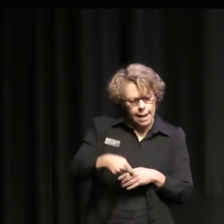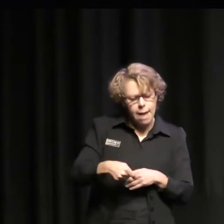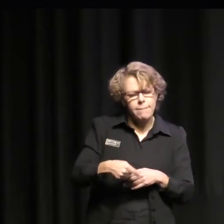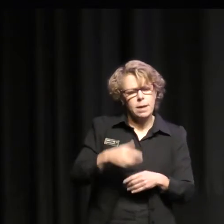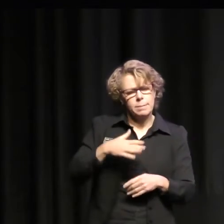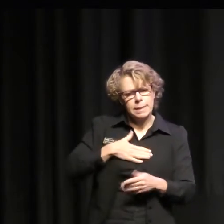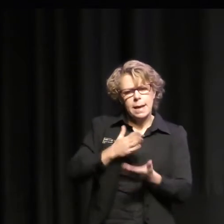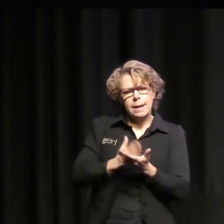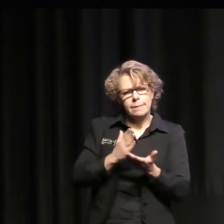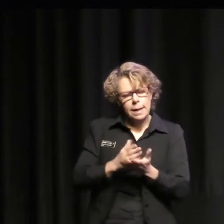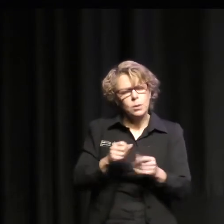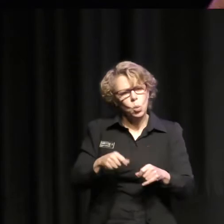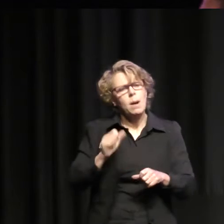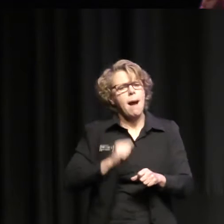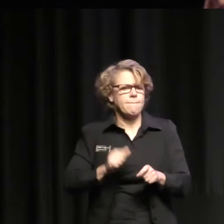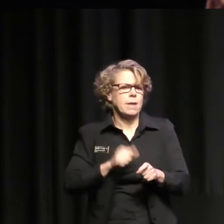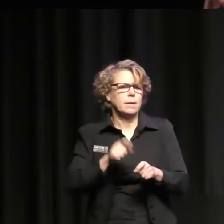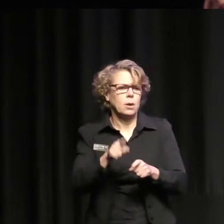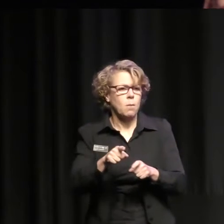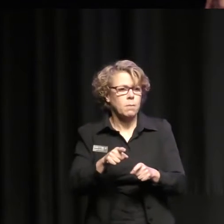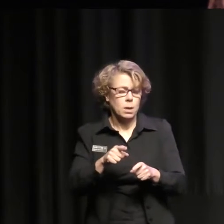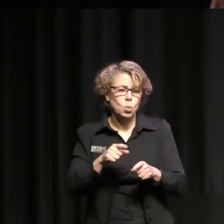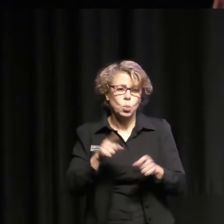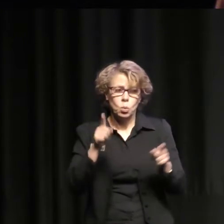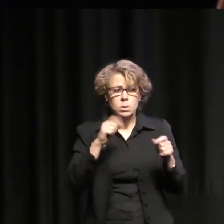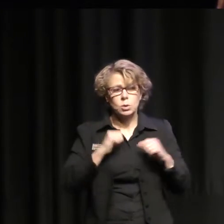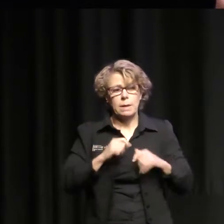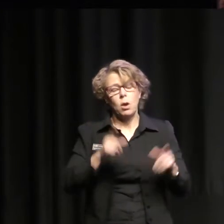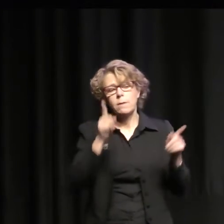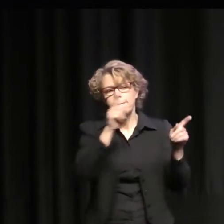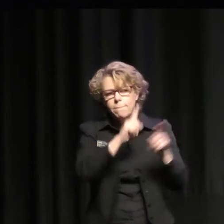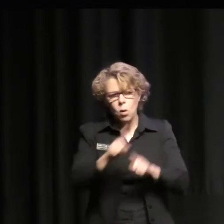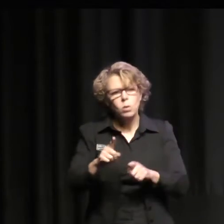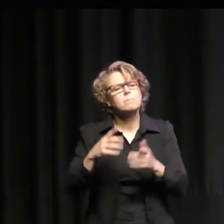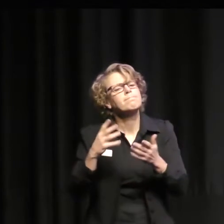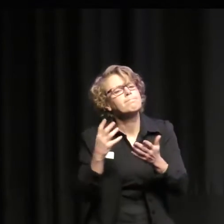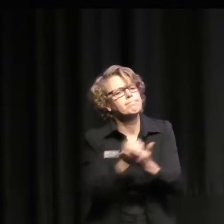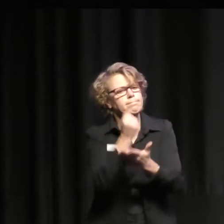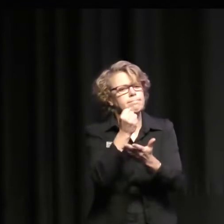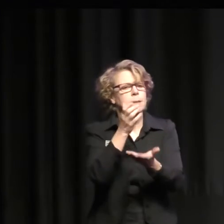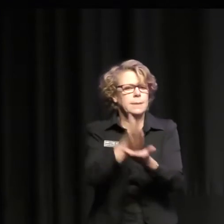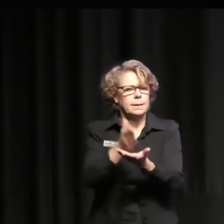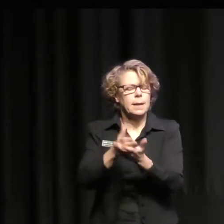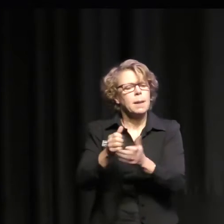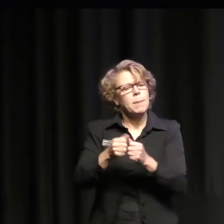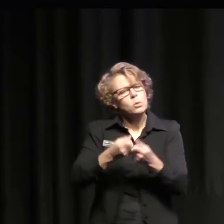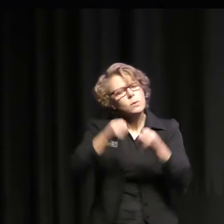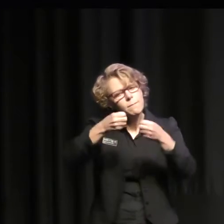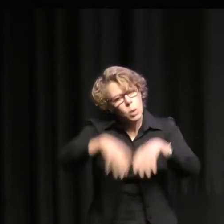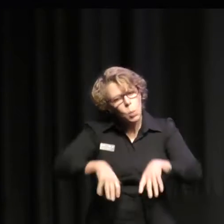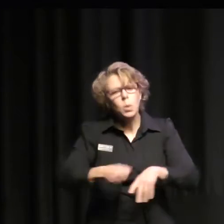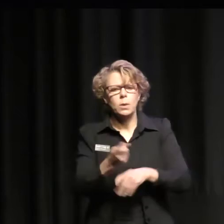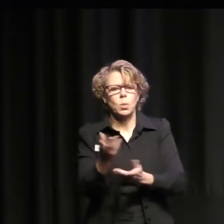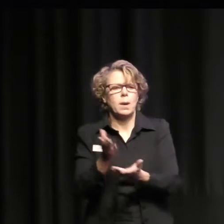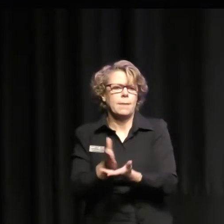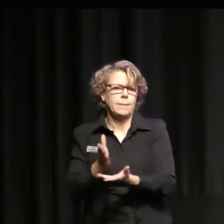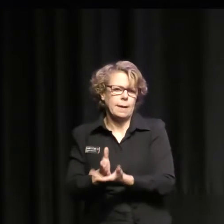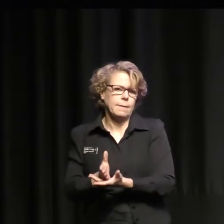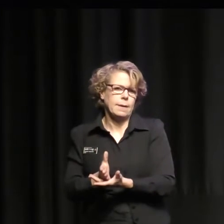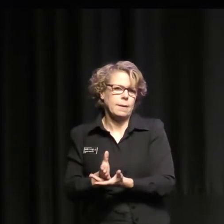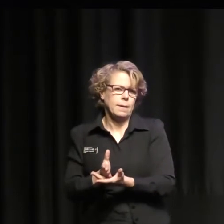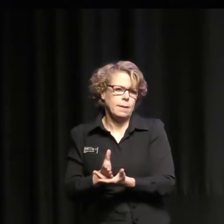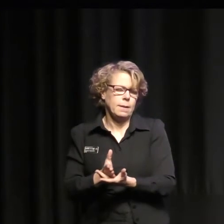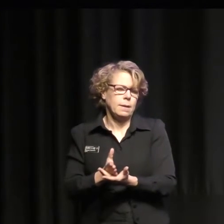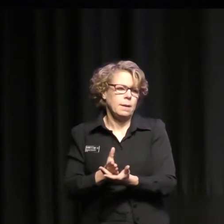But of course, people gain rights and they also lose rights. And in many